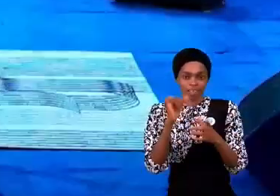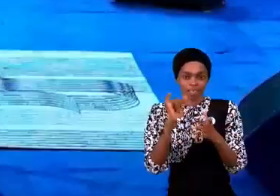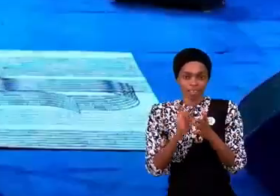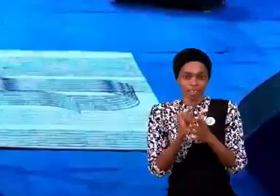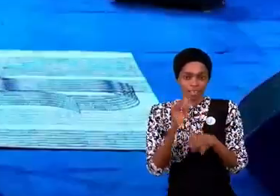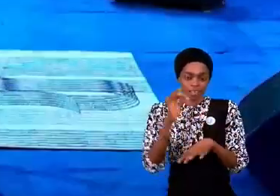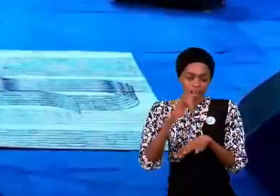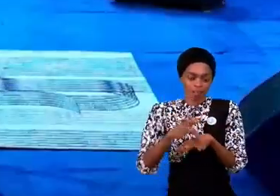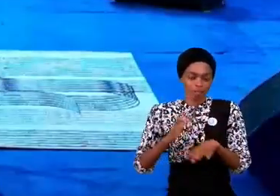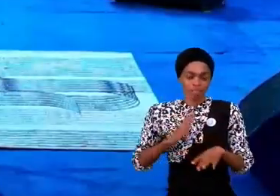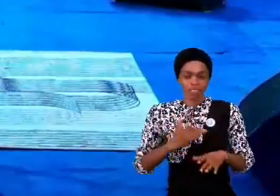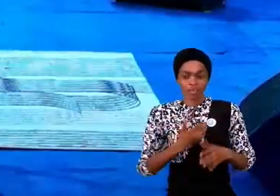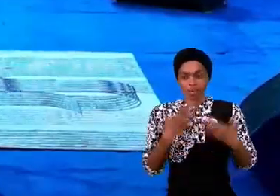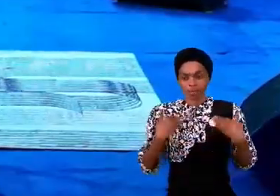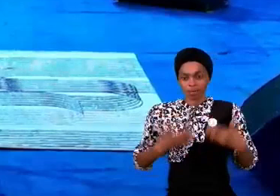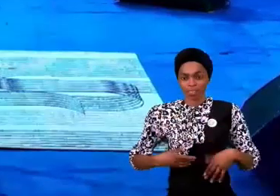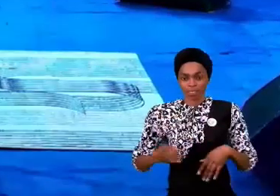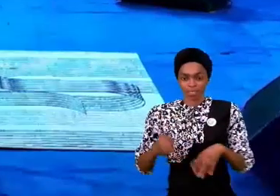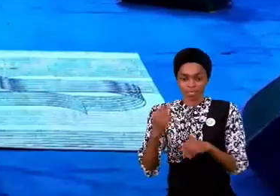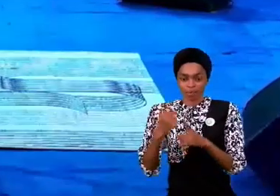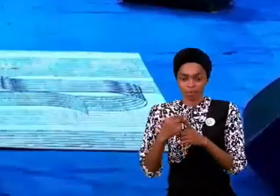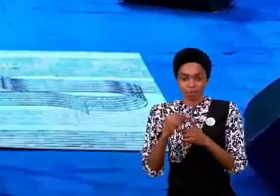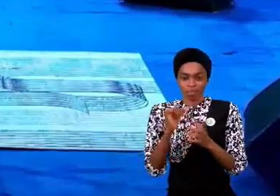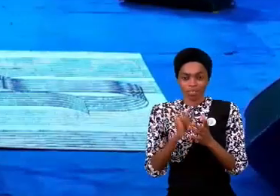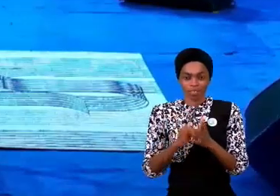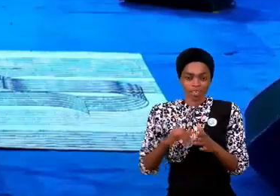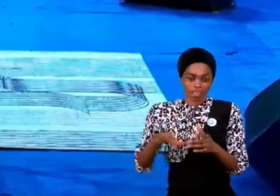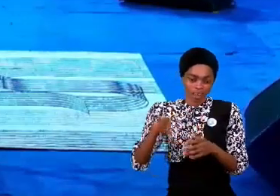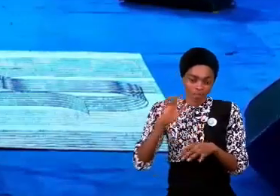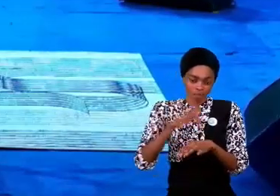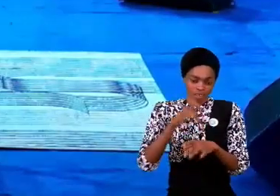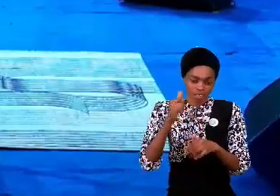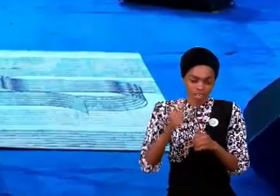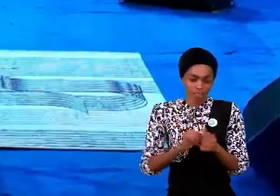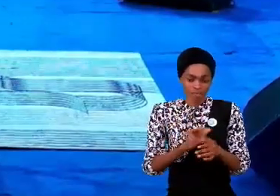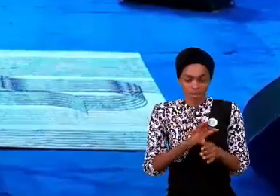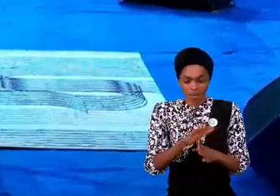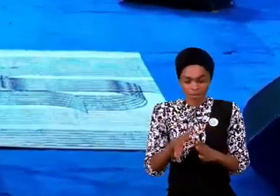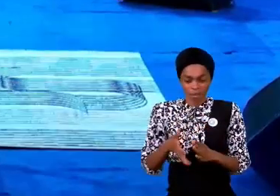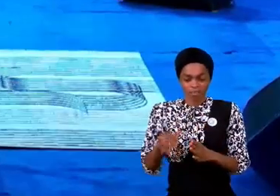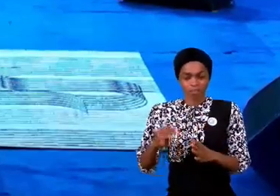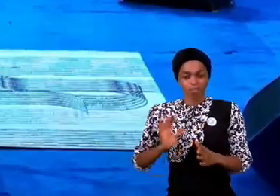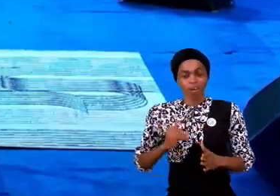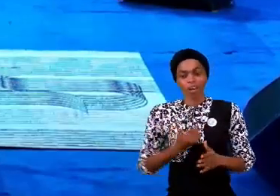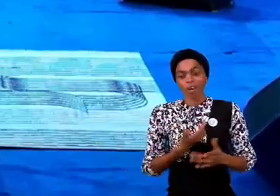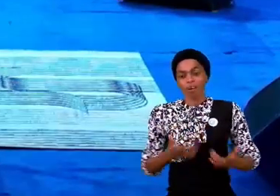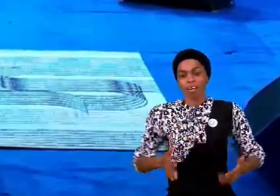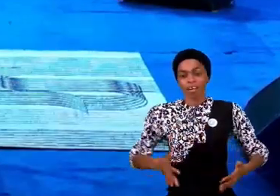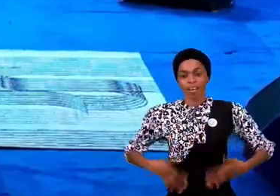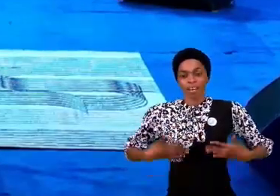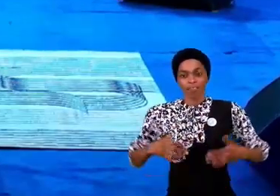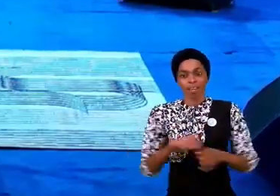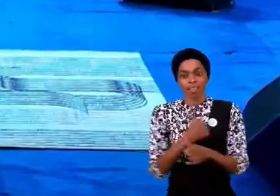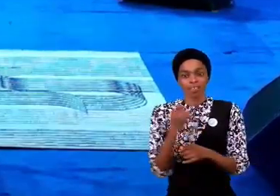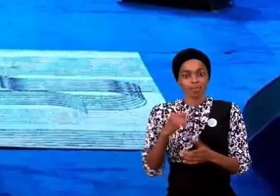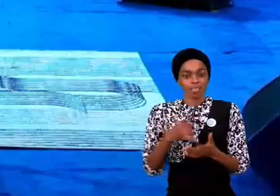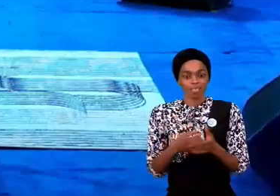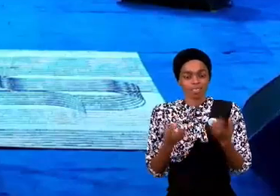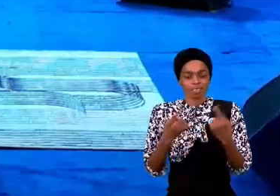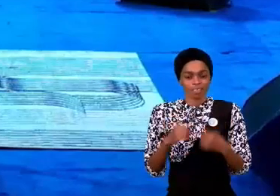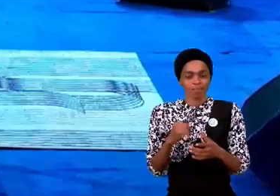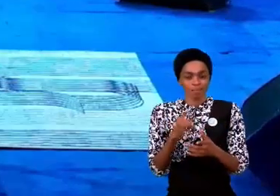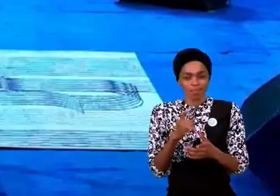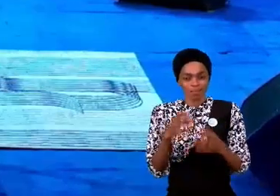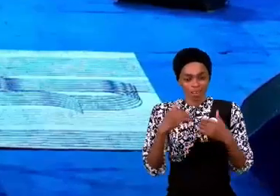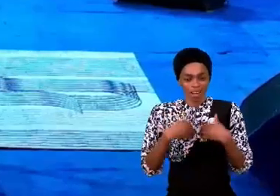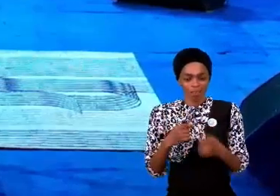it comes, we have the word that never fails. Tonight, I'm talking to you on the mighty